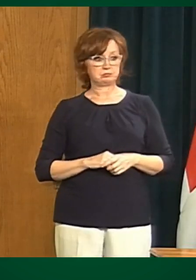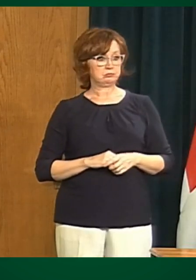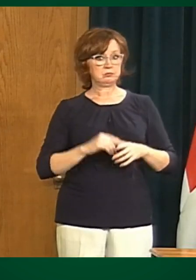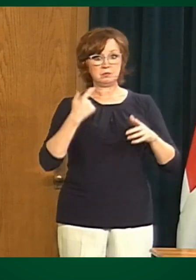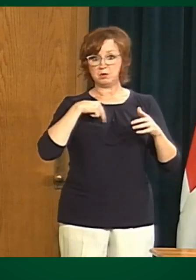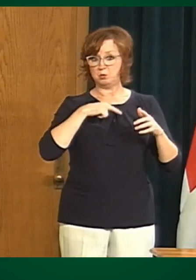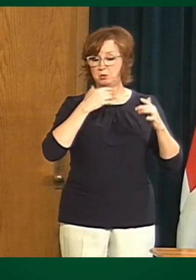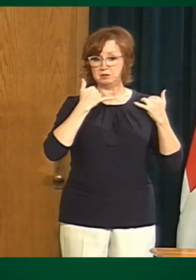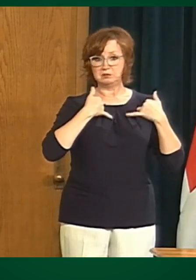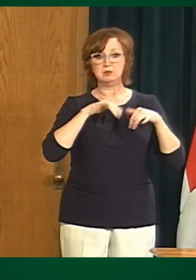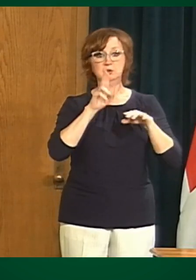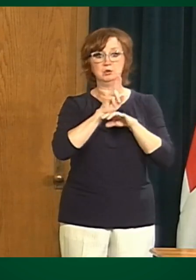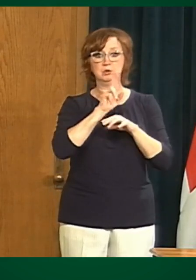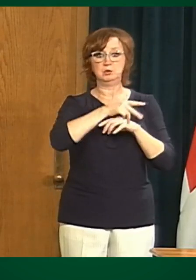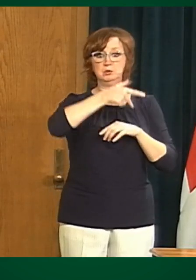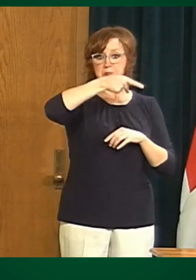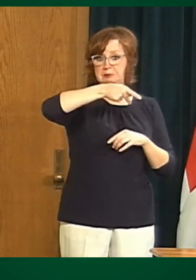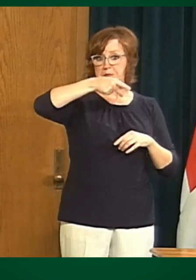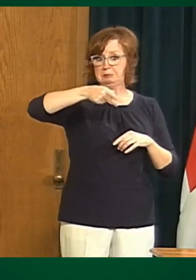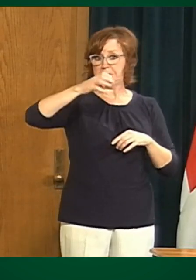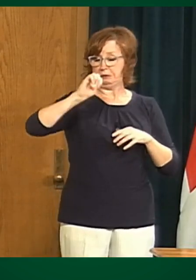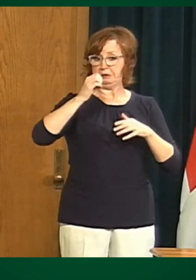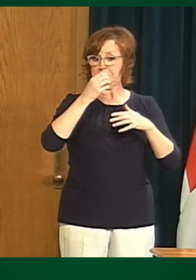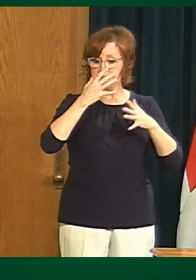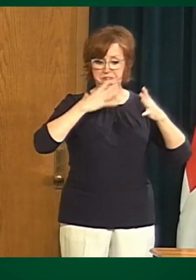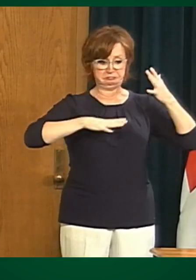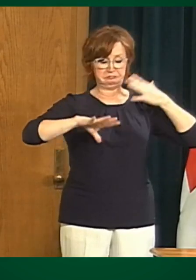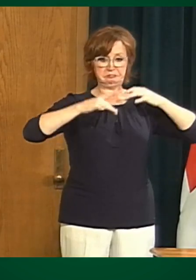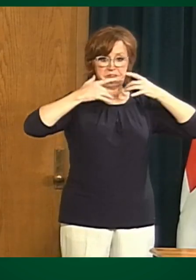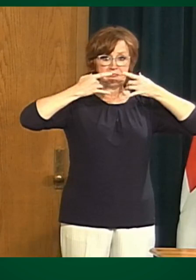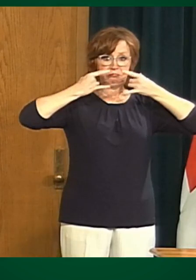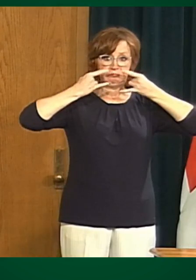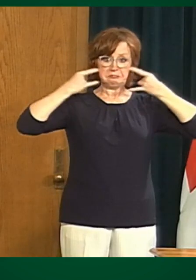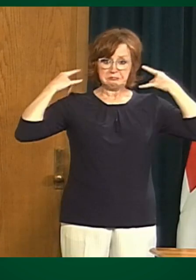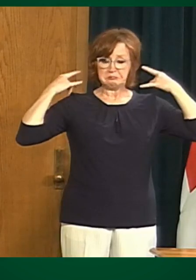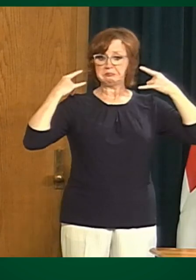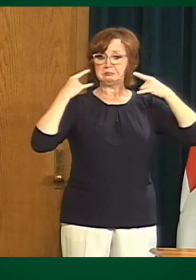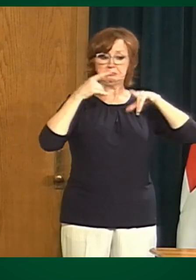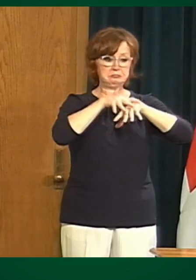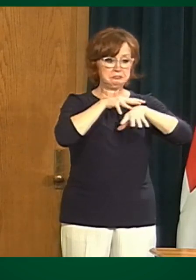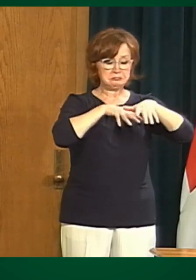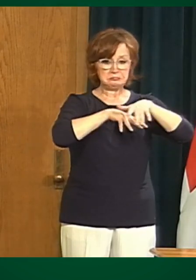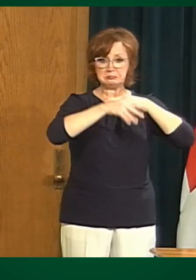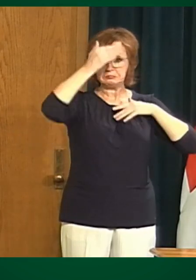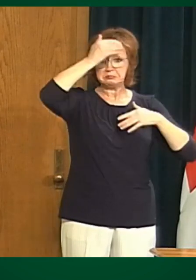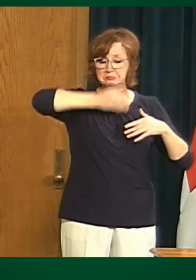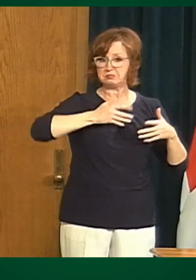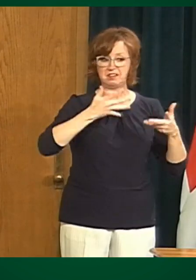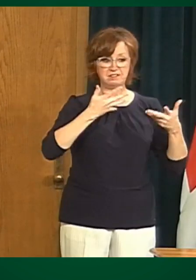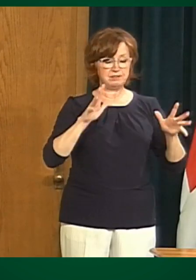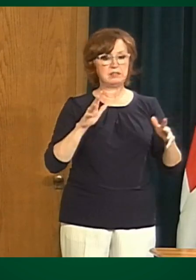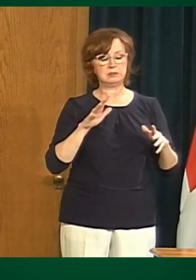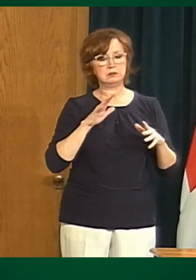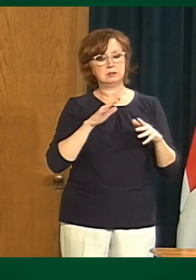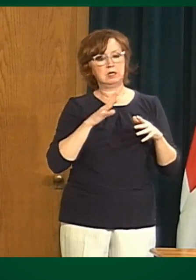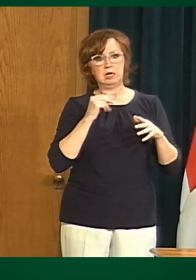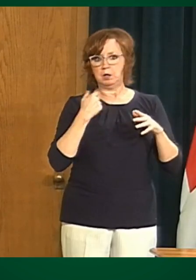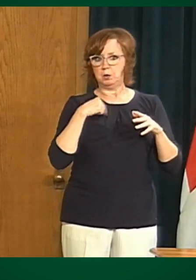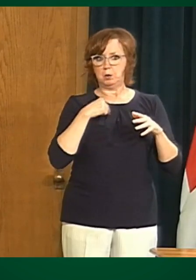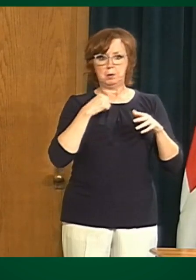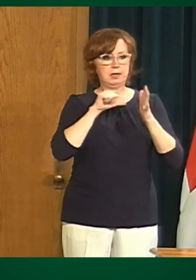PPE and the continuous coaching of healthcare workers in the use of PPE.